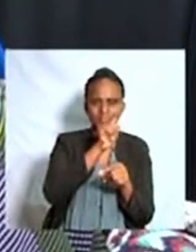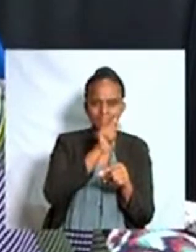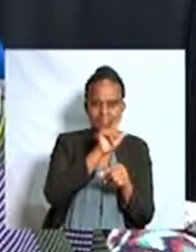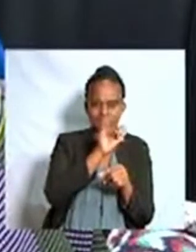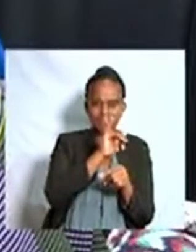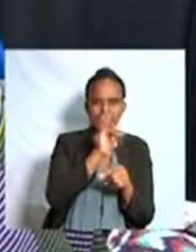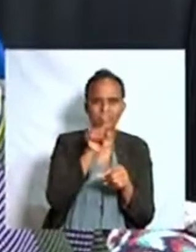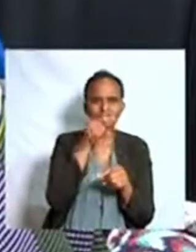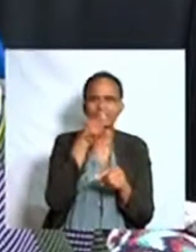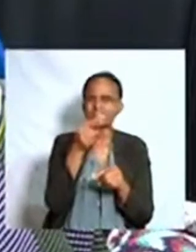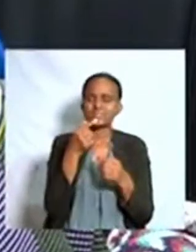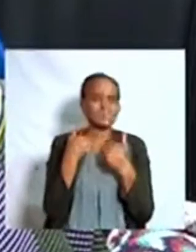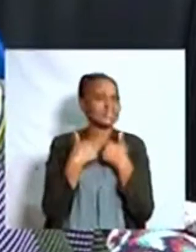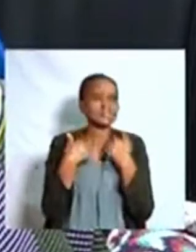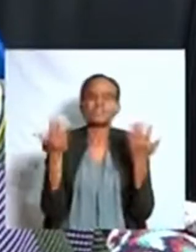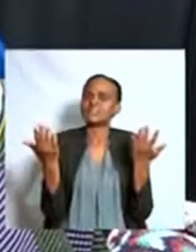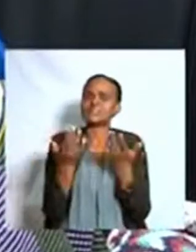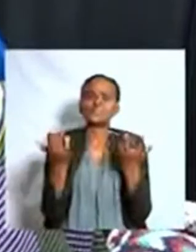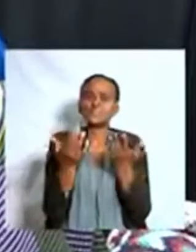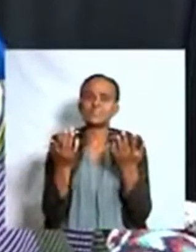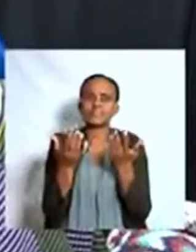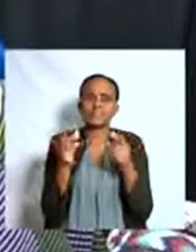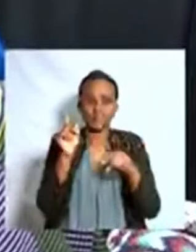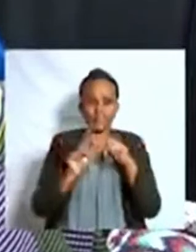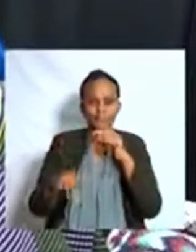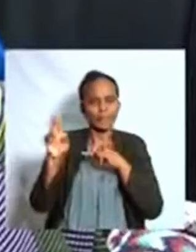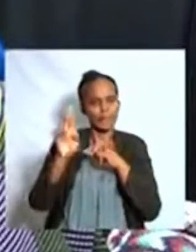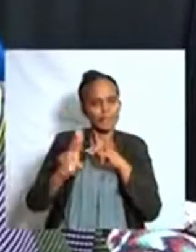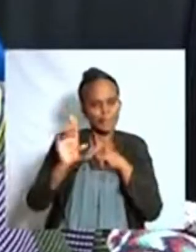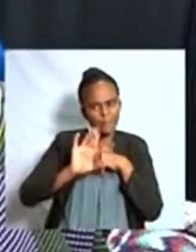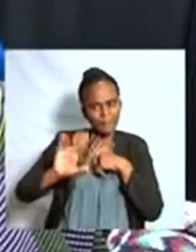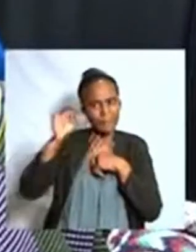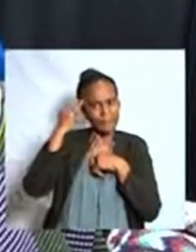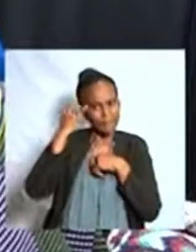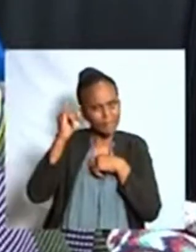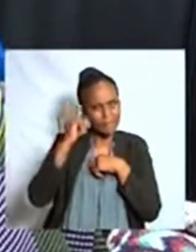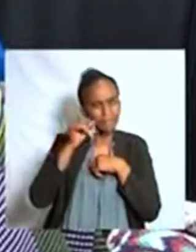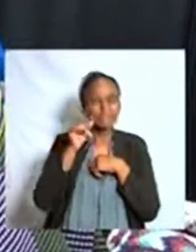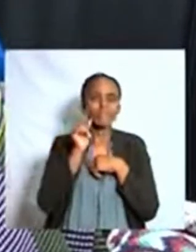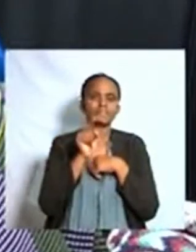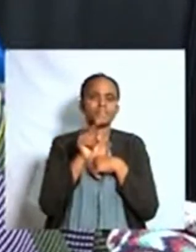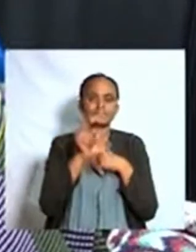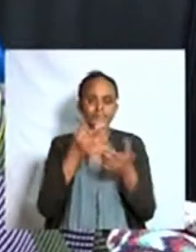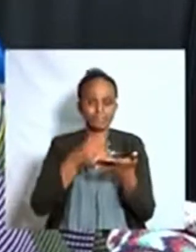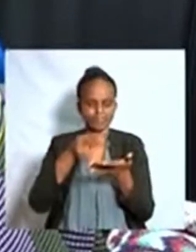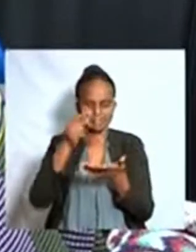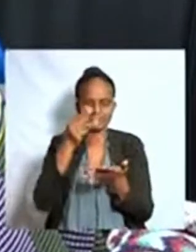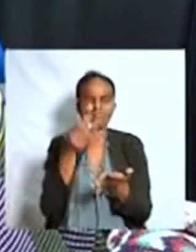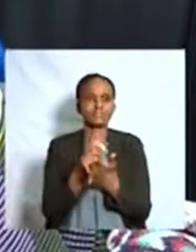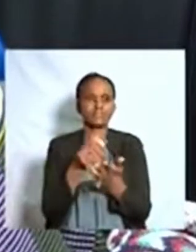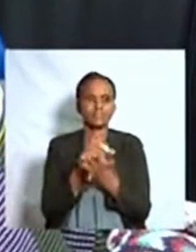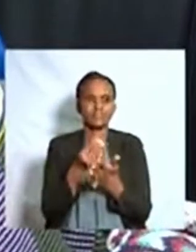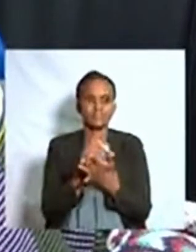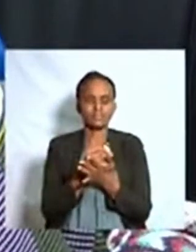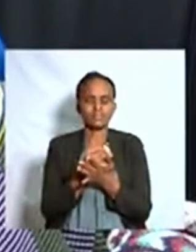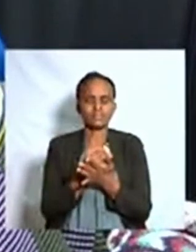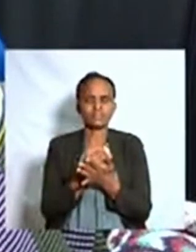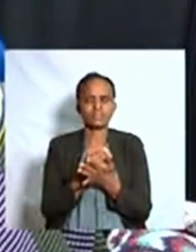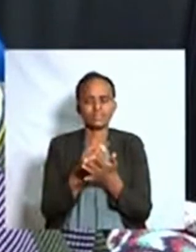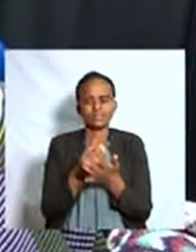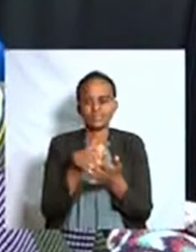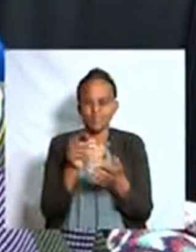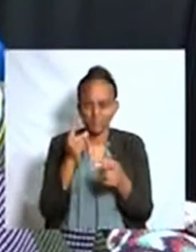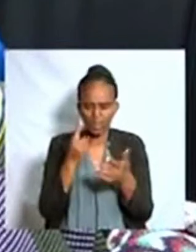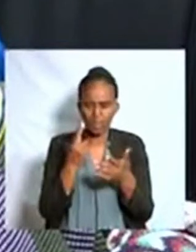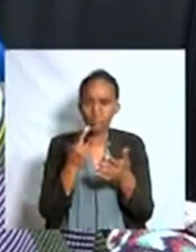have no, you cannot even use your initiative to, to raise some revenues. So what is